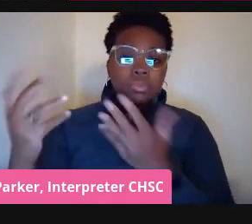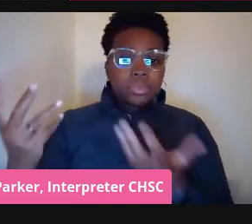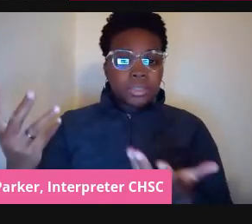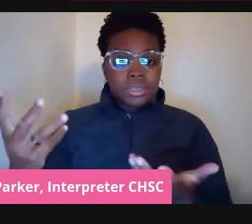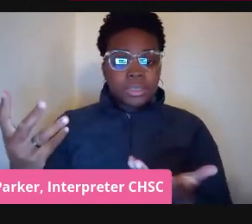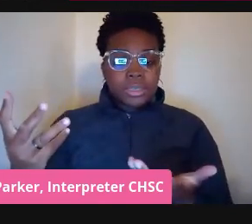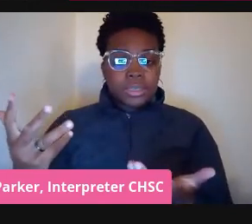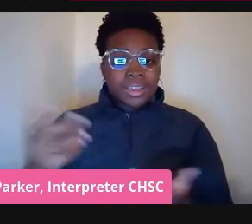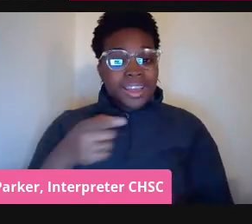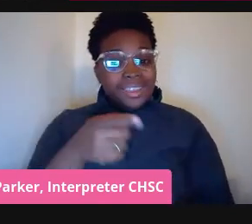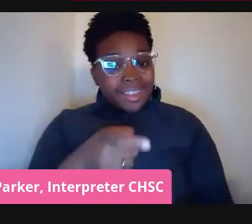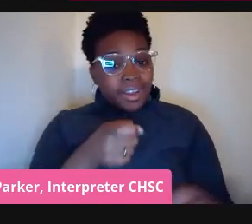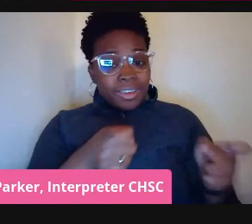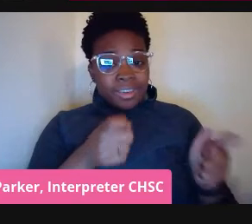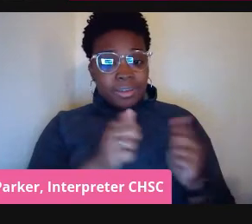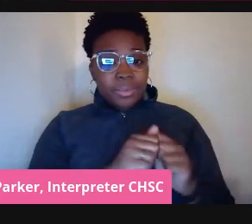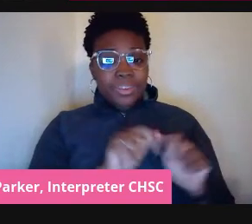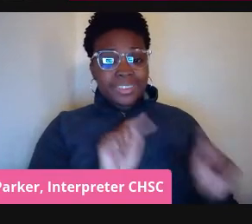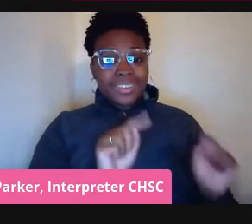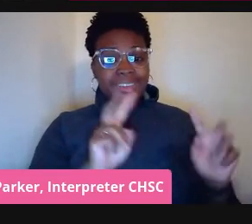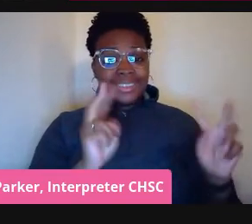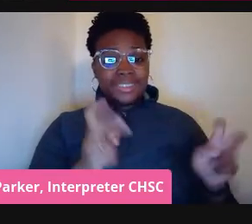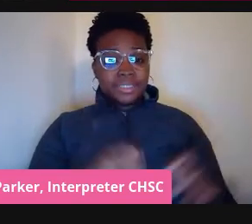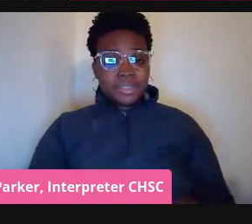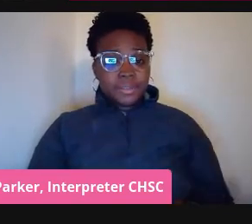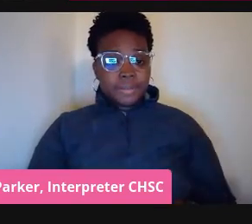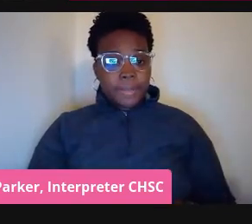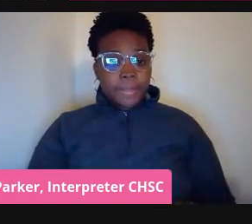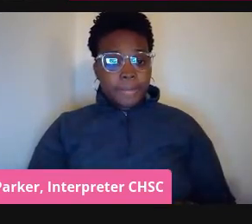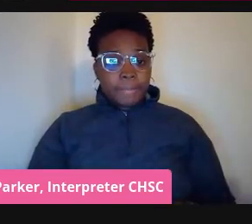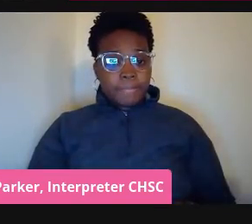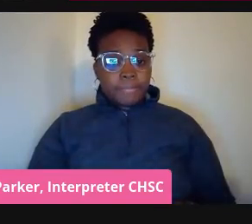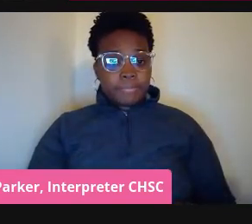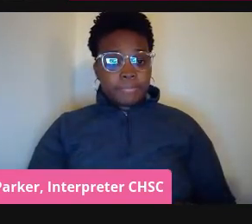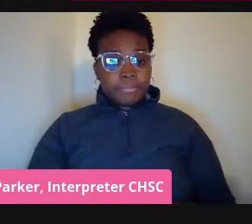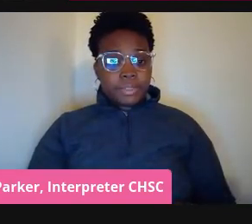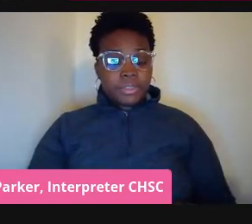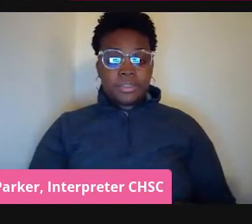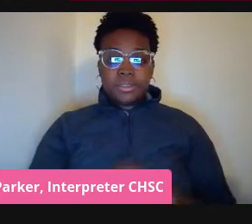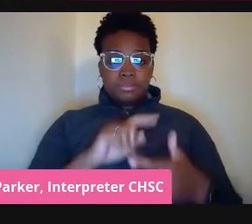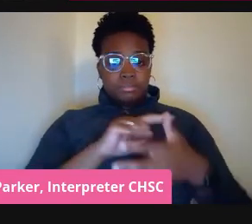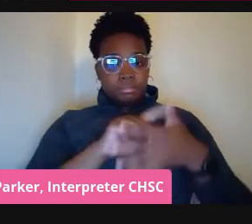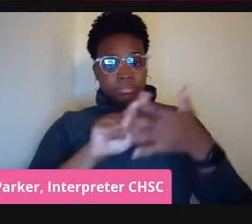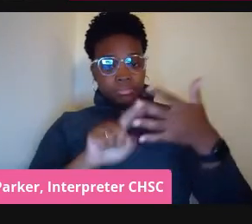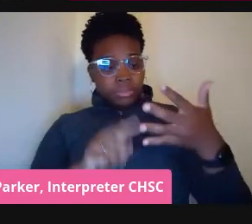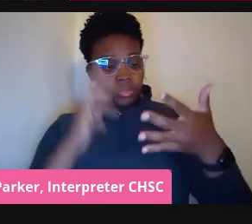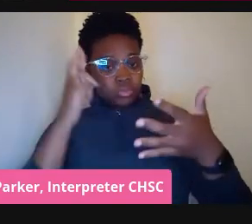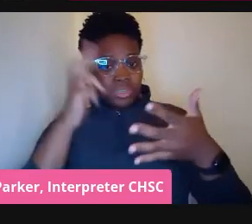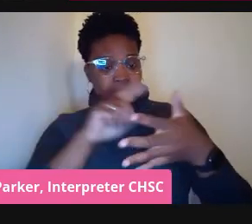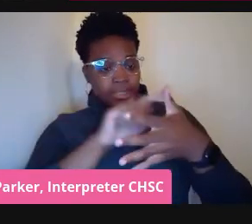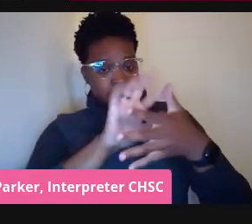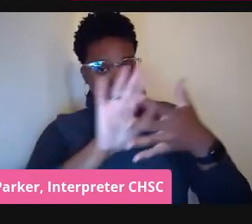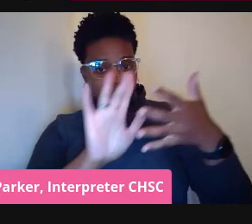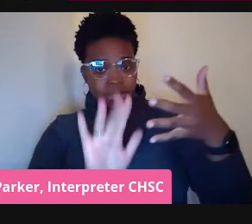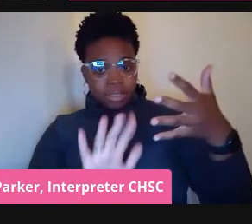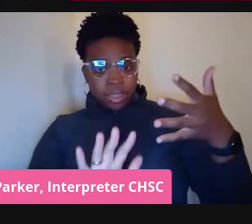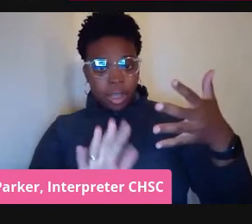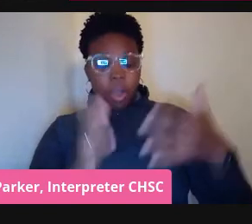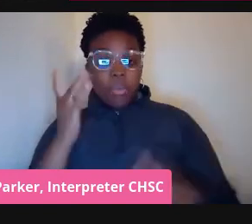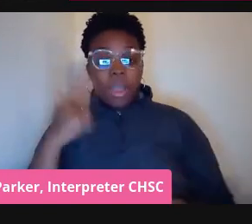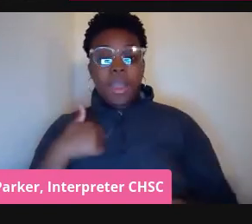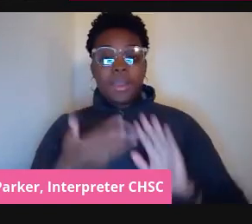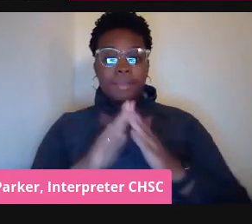And they're even dealing with this. So all those reasons are the reasons why I became an advocate, why I